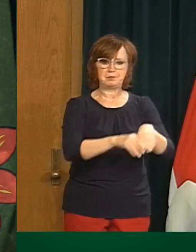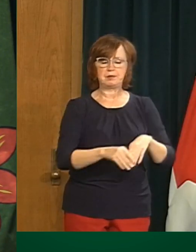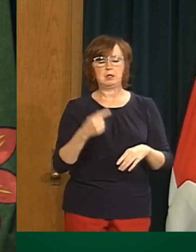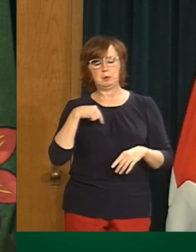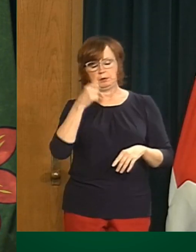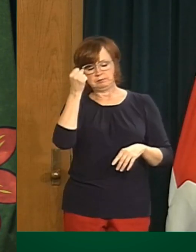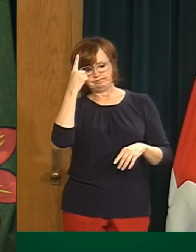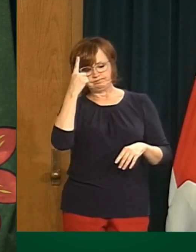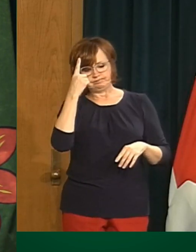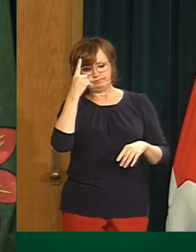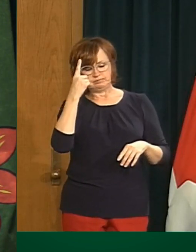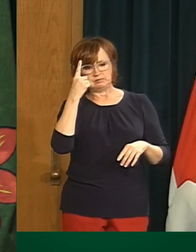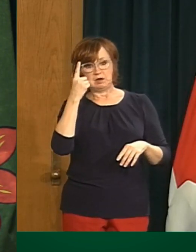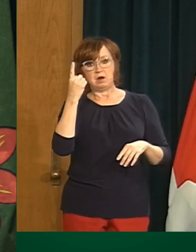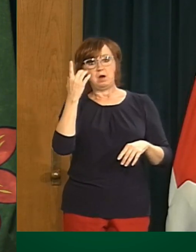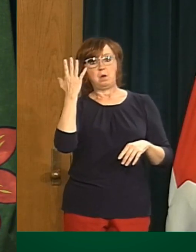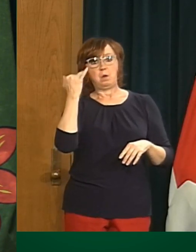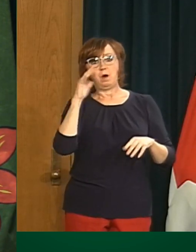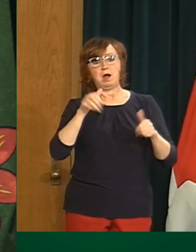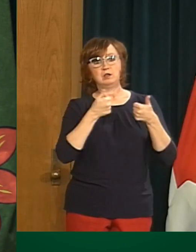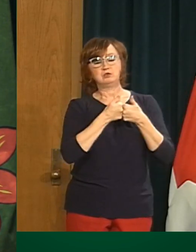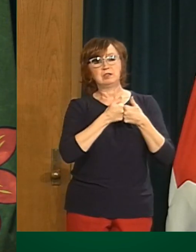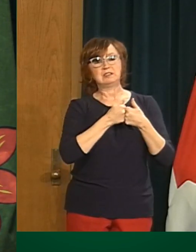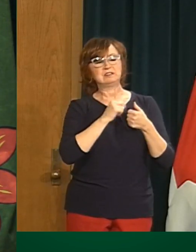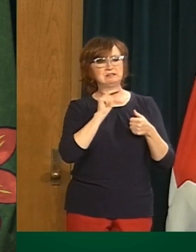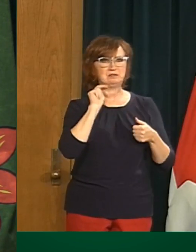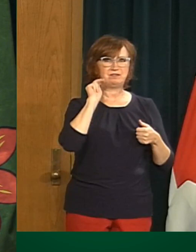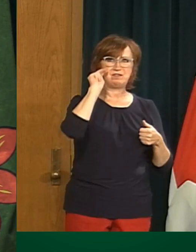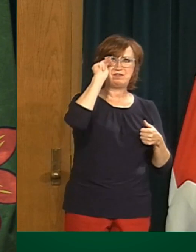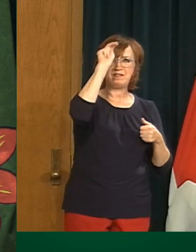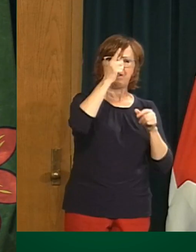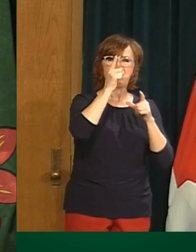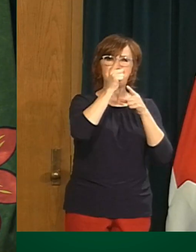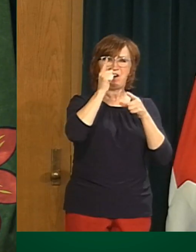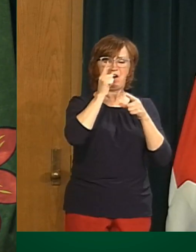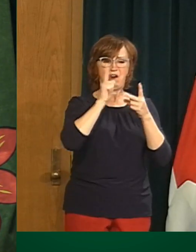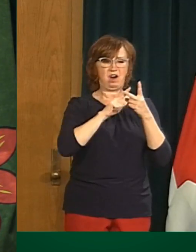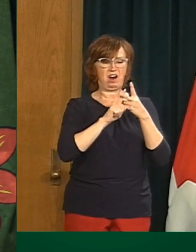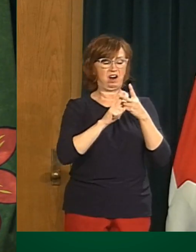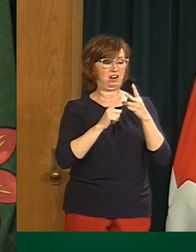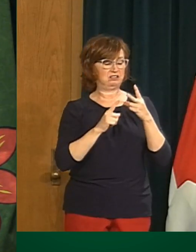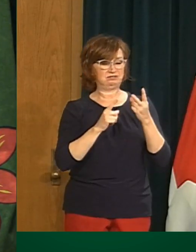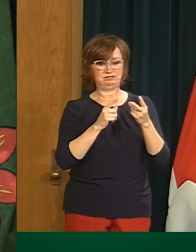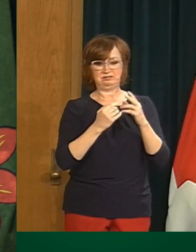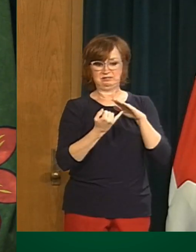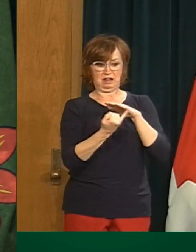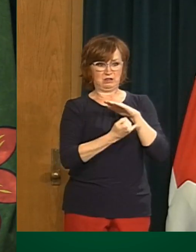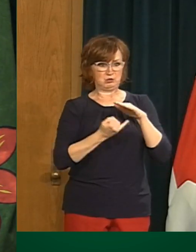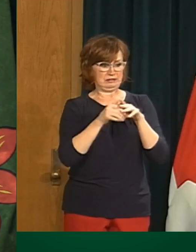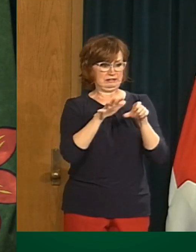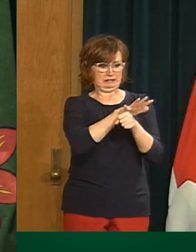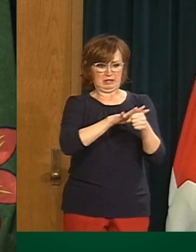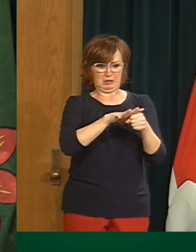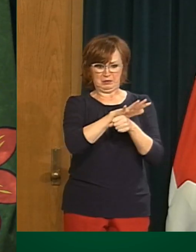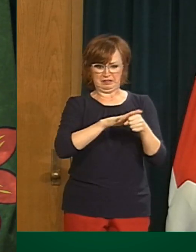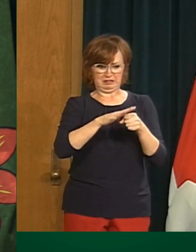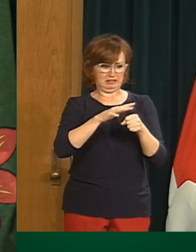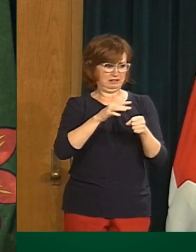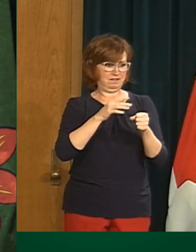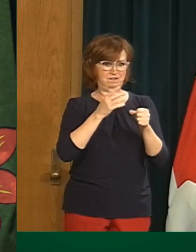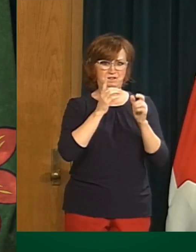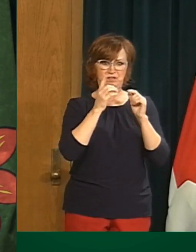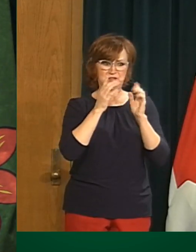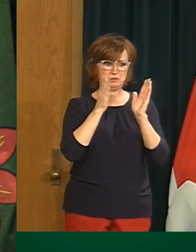remote northern community, and our government has taken action to respond to just these challenges. An outbreak